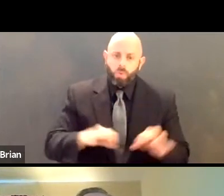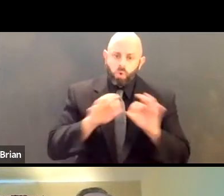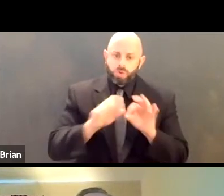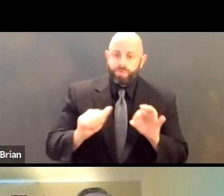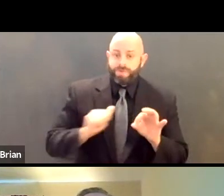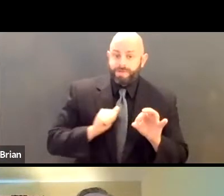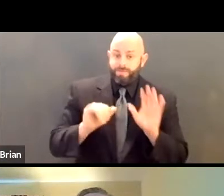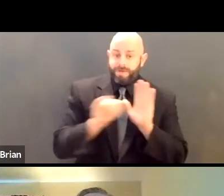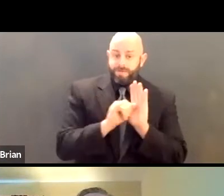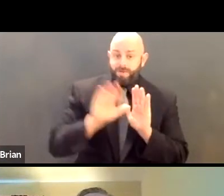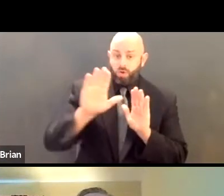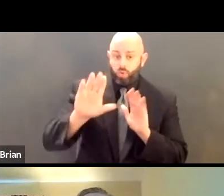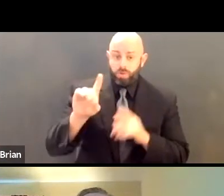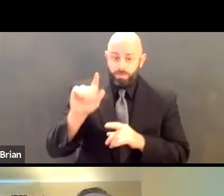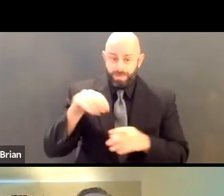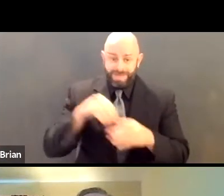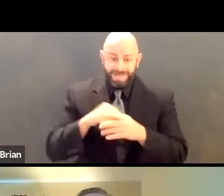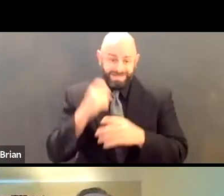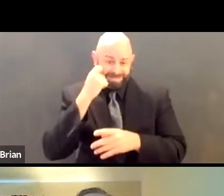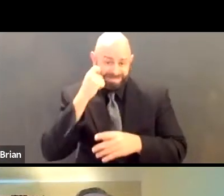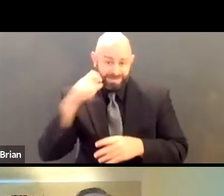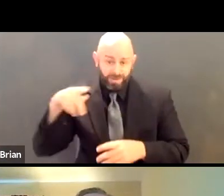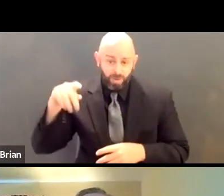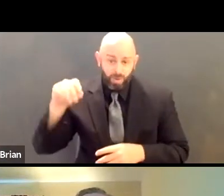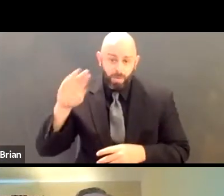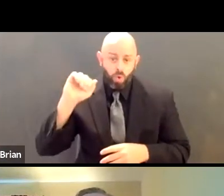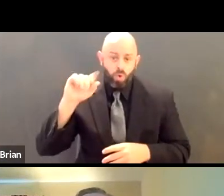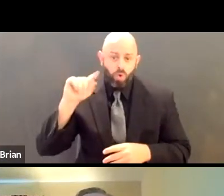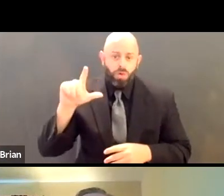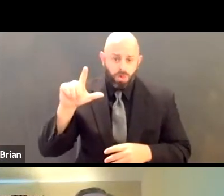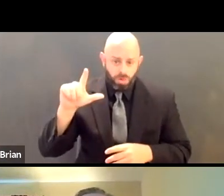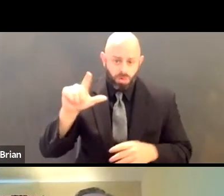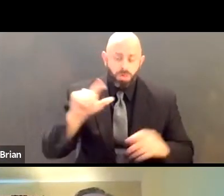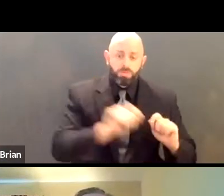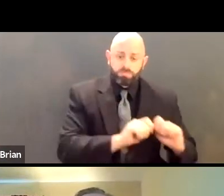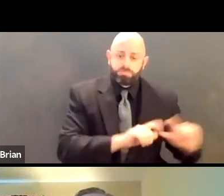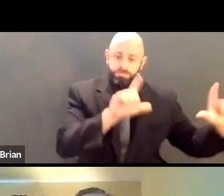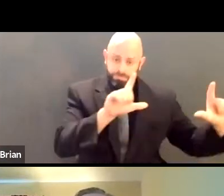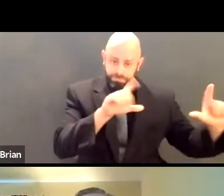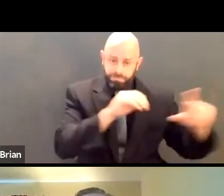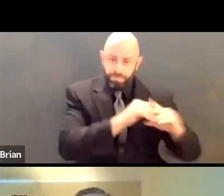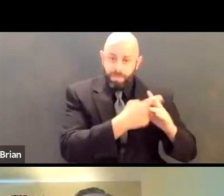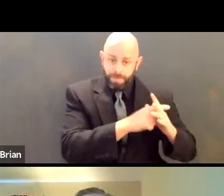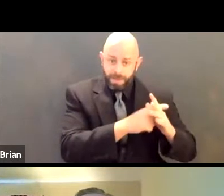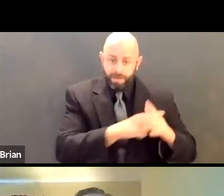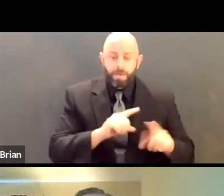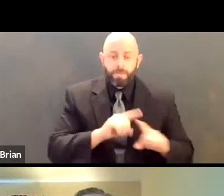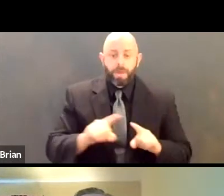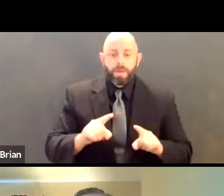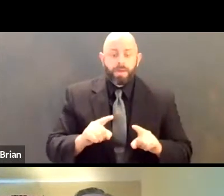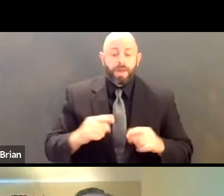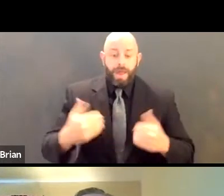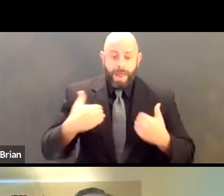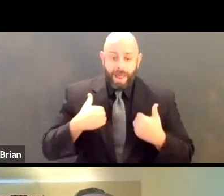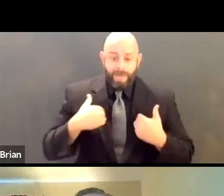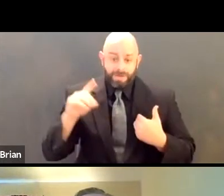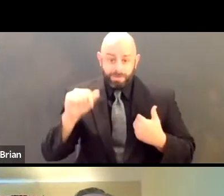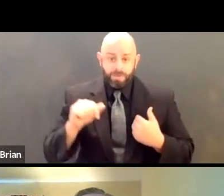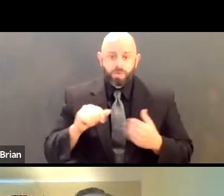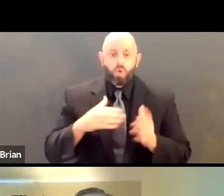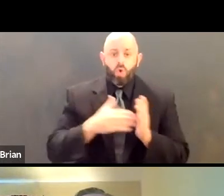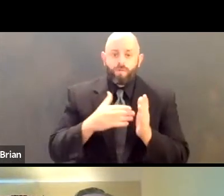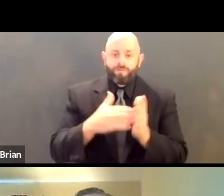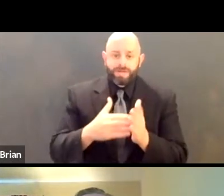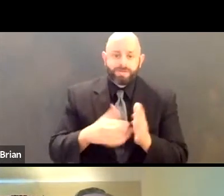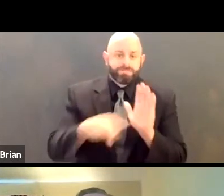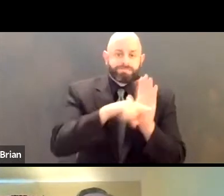that portal for state employees at the very beginning of everything. But having a disability is often stigmatized. And I